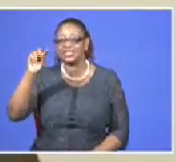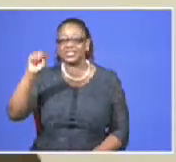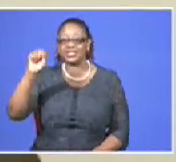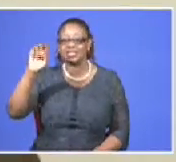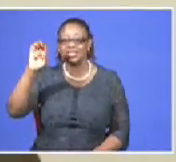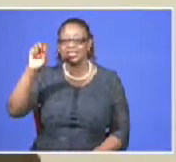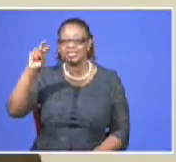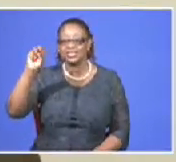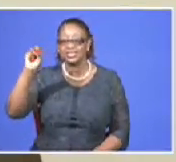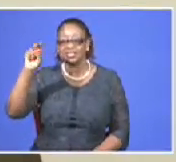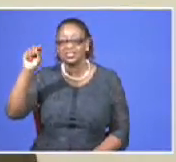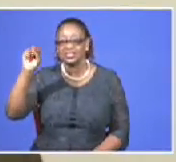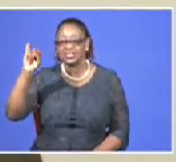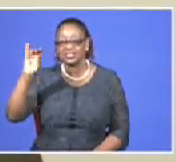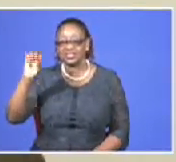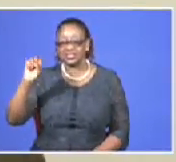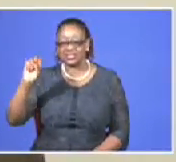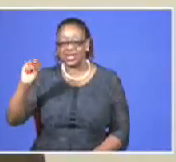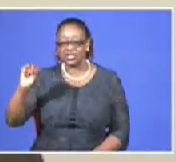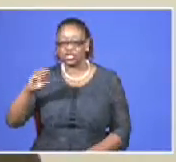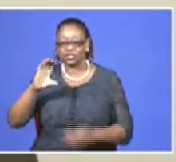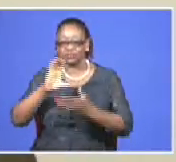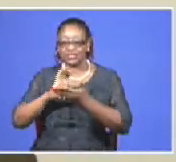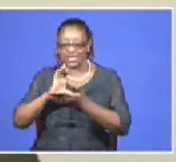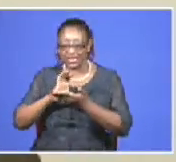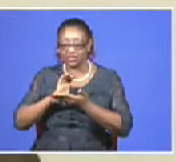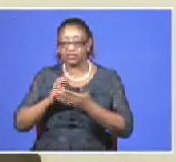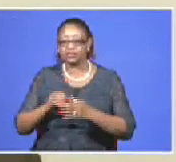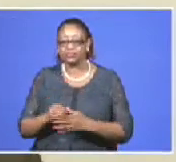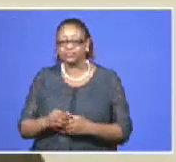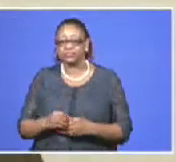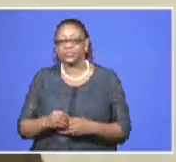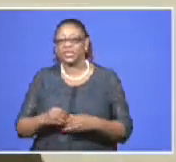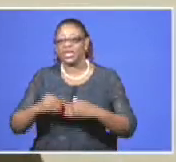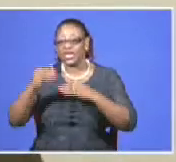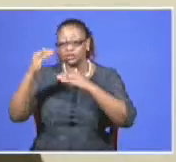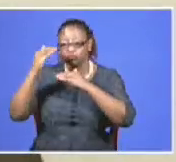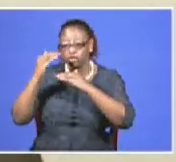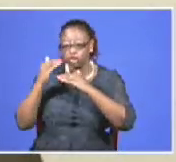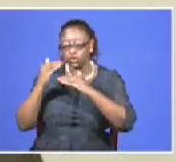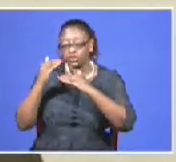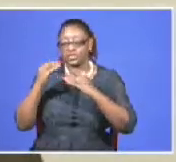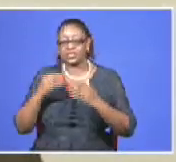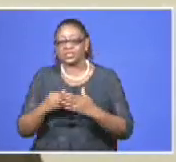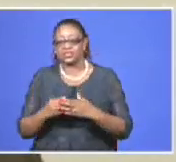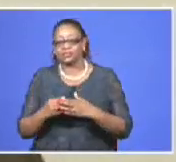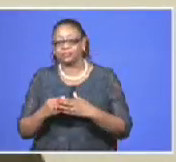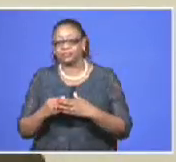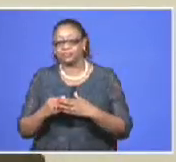transporting so many persons to and fro. It reduces and